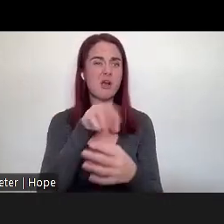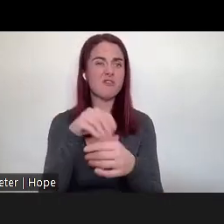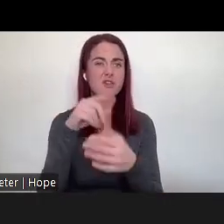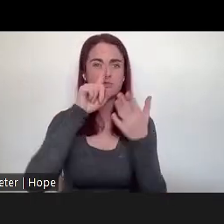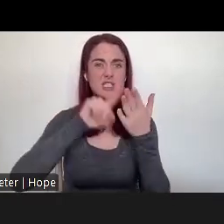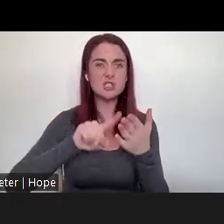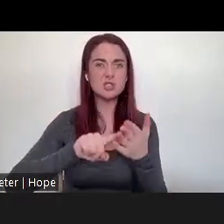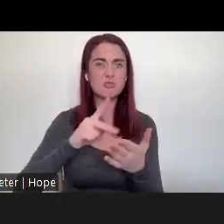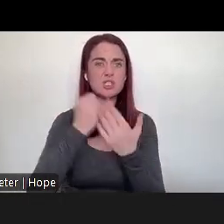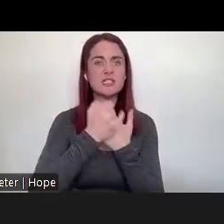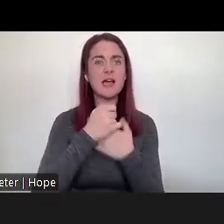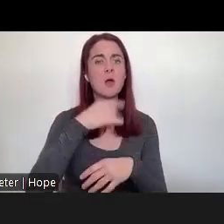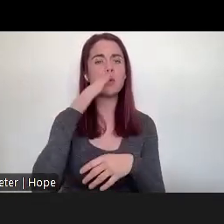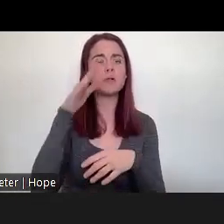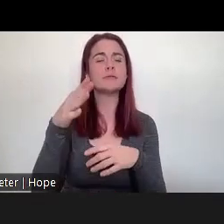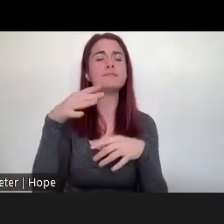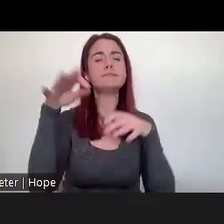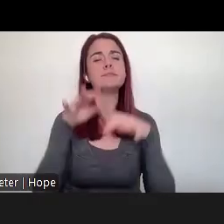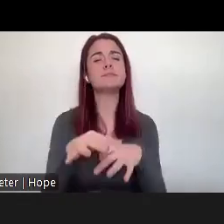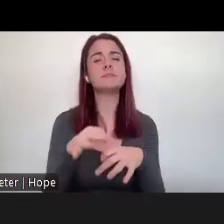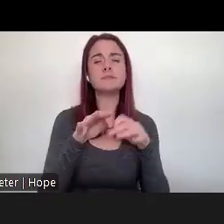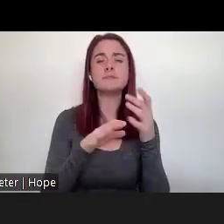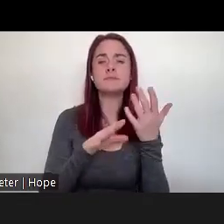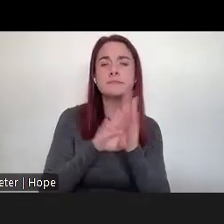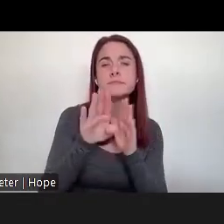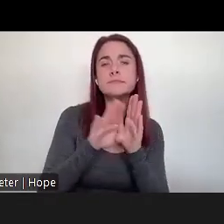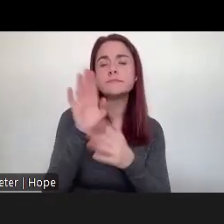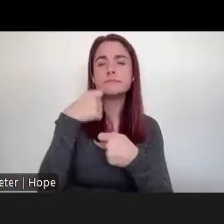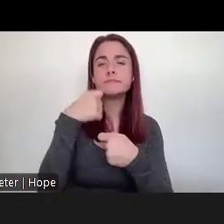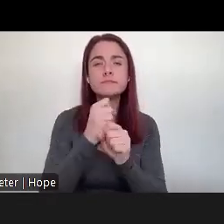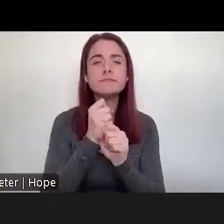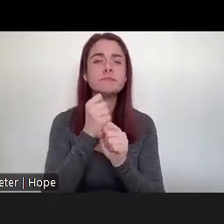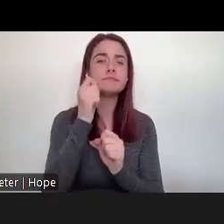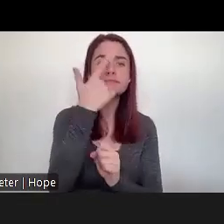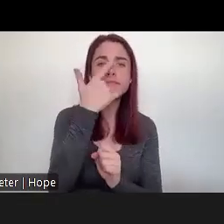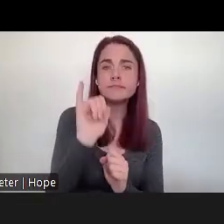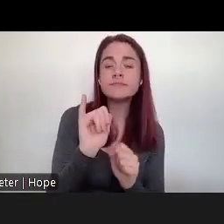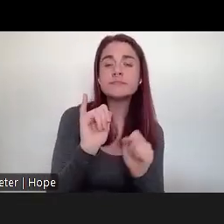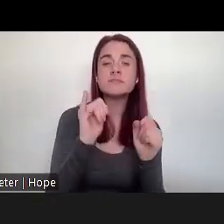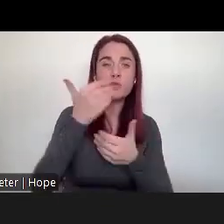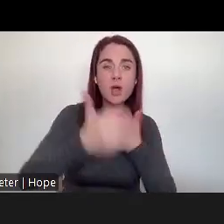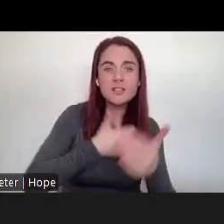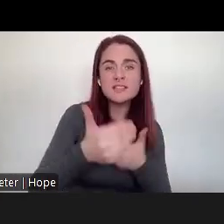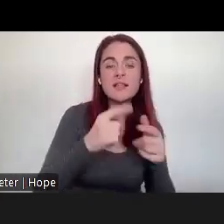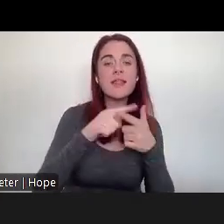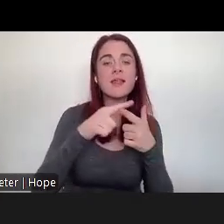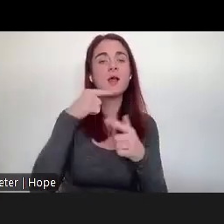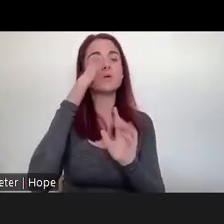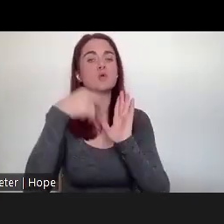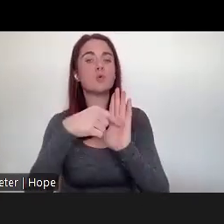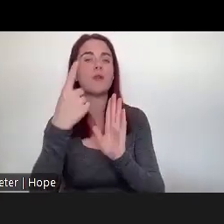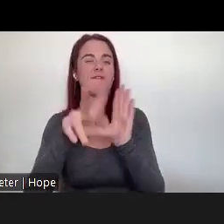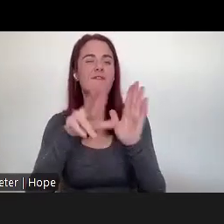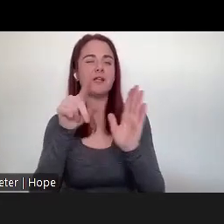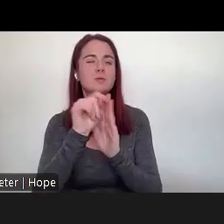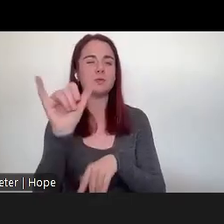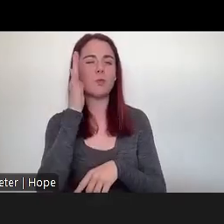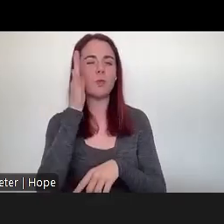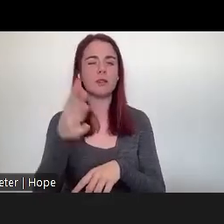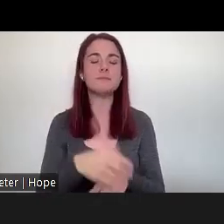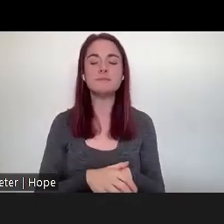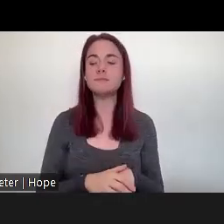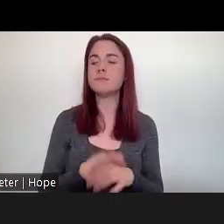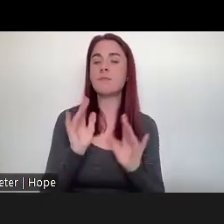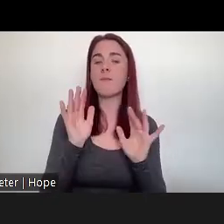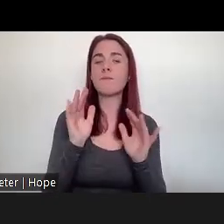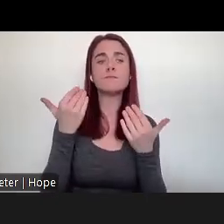to tell you a little bit about the development process and then demo one of the videos for you. So to